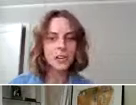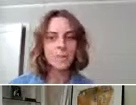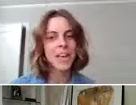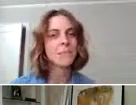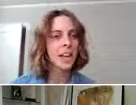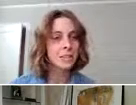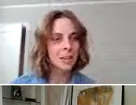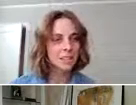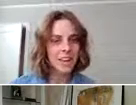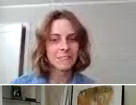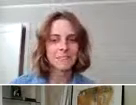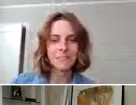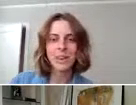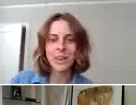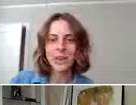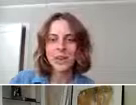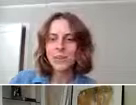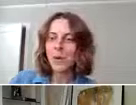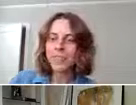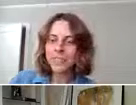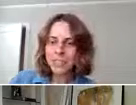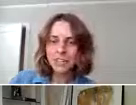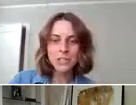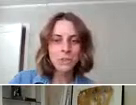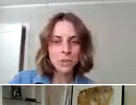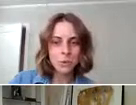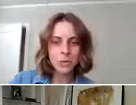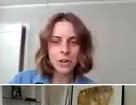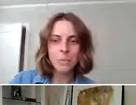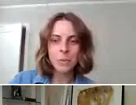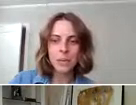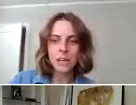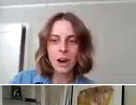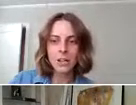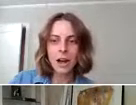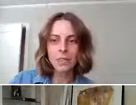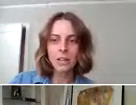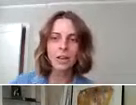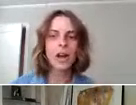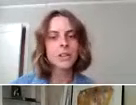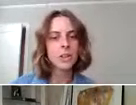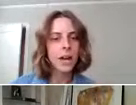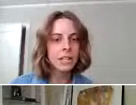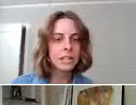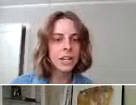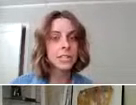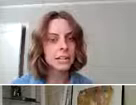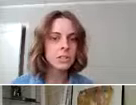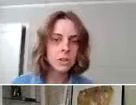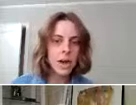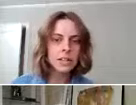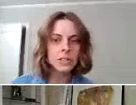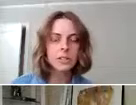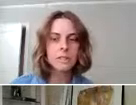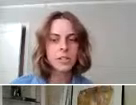virtual road trip became the next best thing. So on this year's virtual road trip, we are traveling across the United States